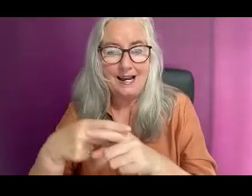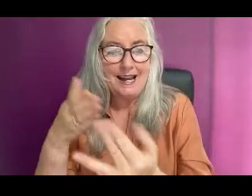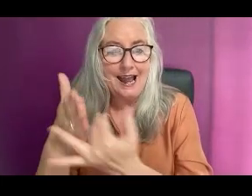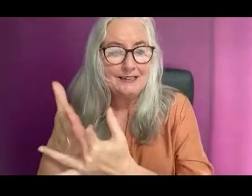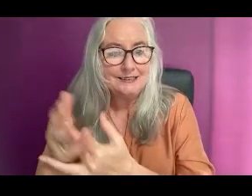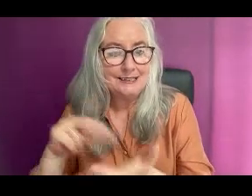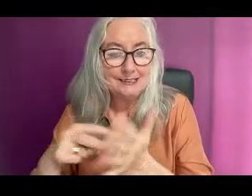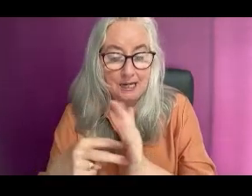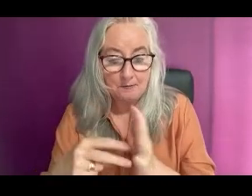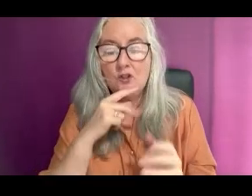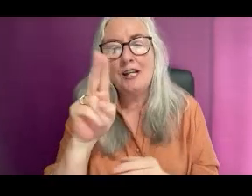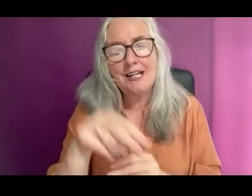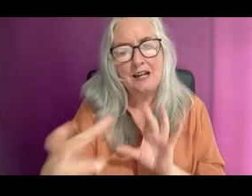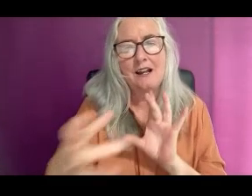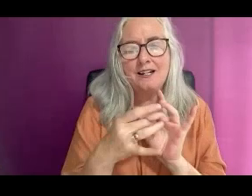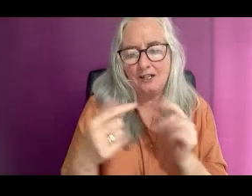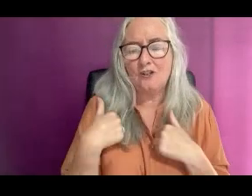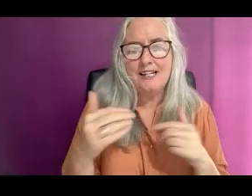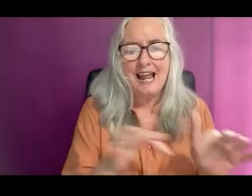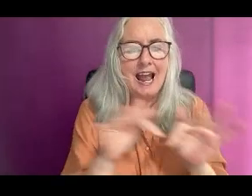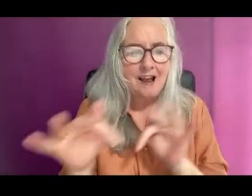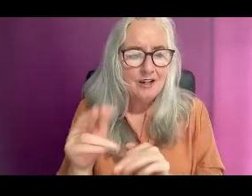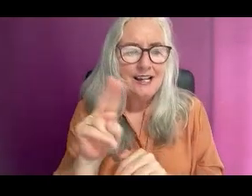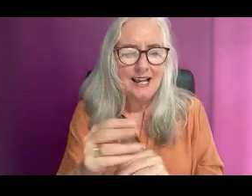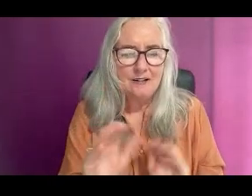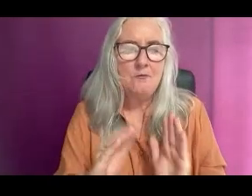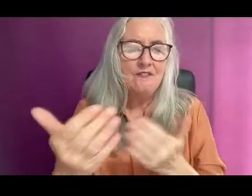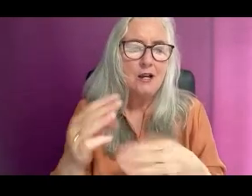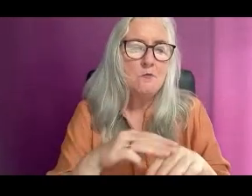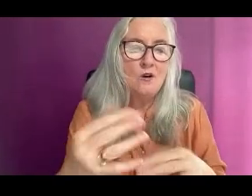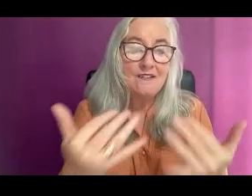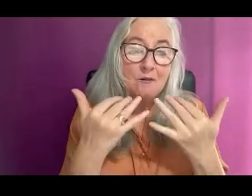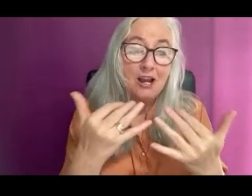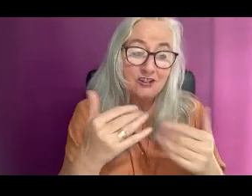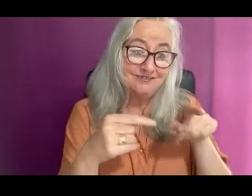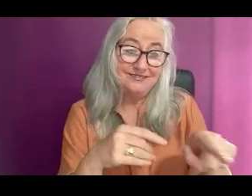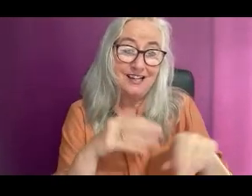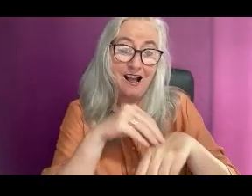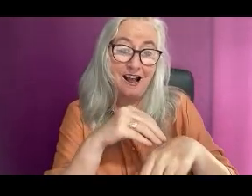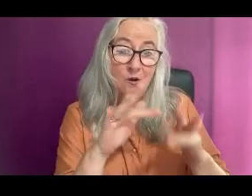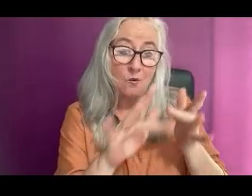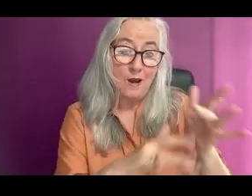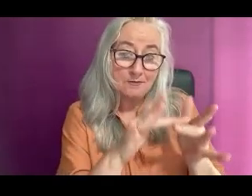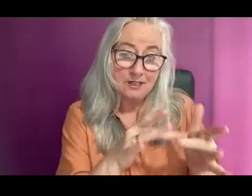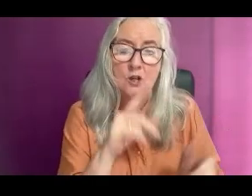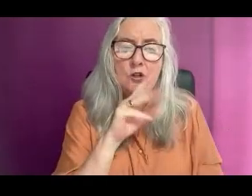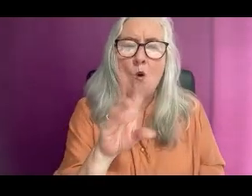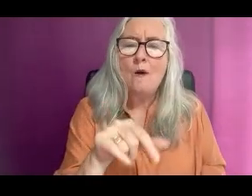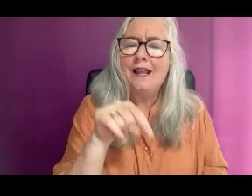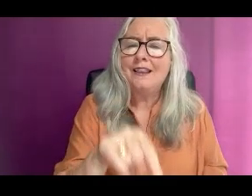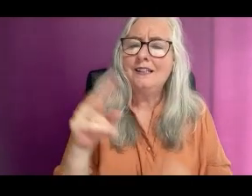feel free to contact us after, but you can find more information on our website as well. And why this topic is so